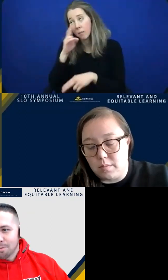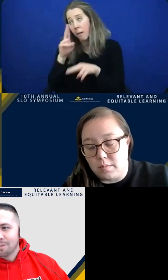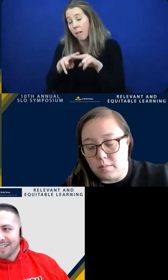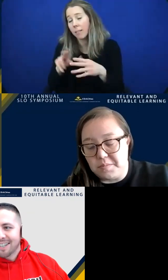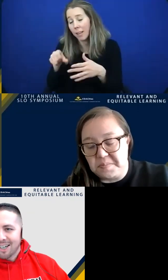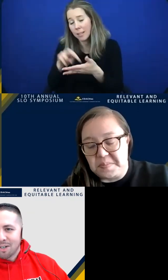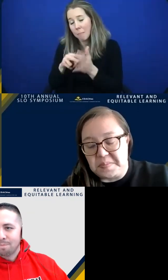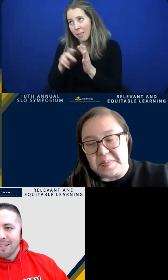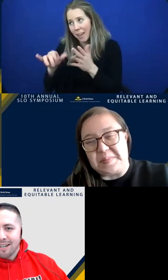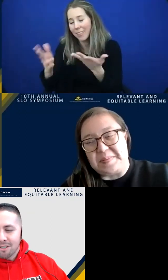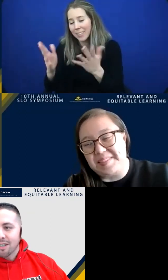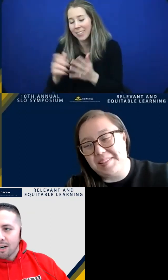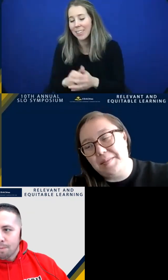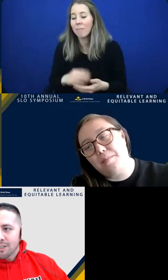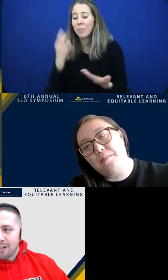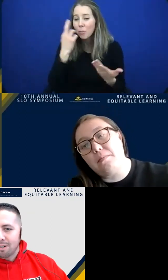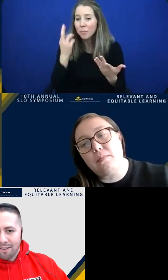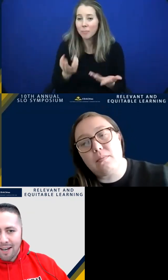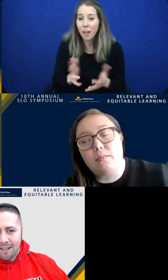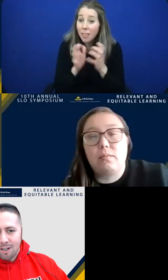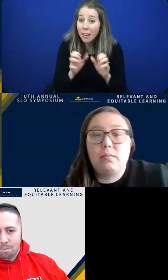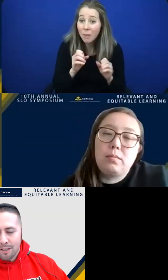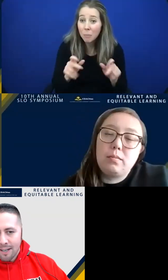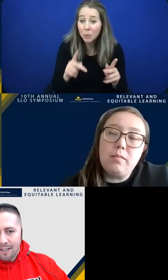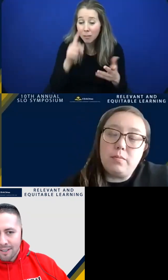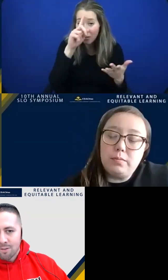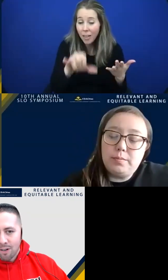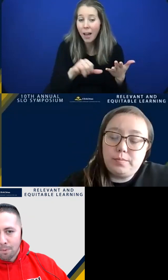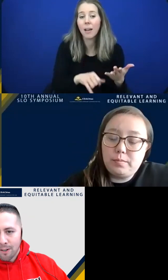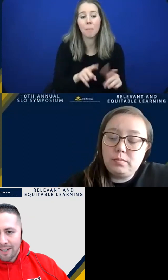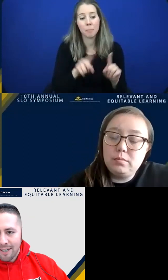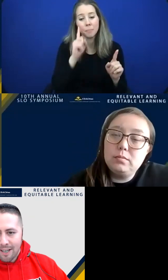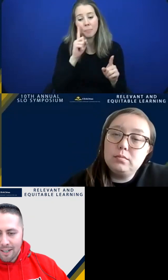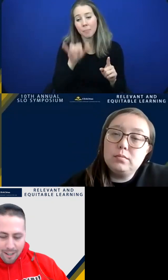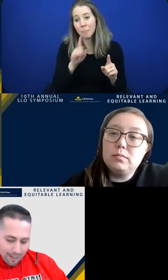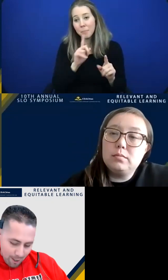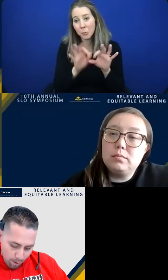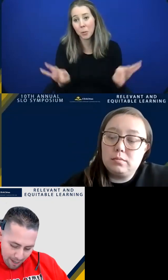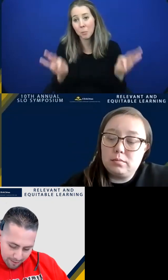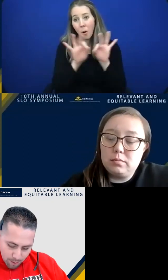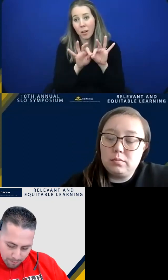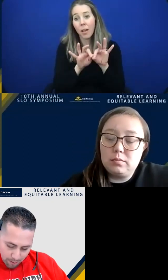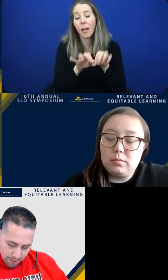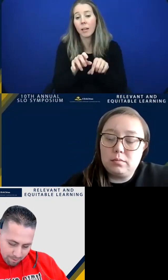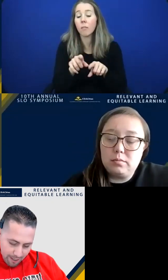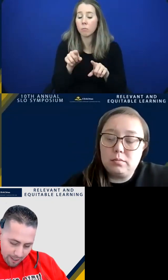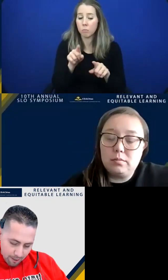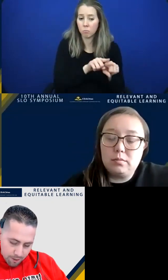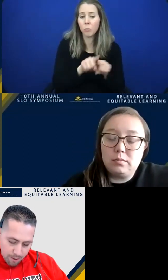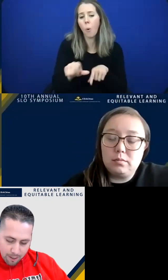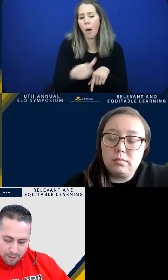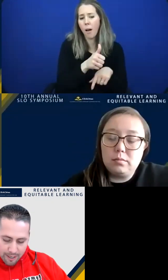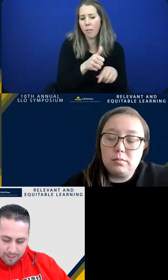that. It's been fun because there's a lot of opportunity around that. But I think that's very important. And going back to this opening question,